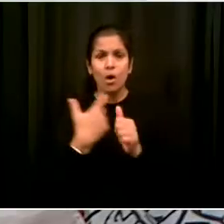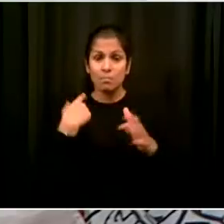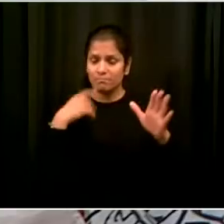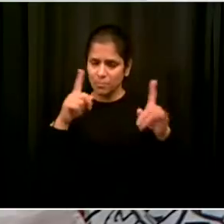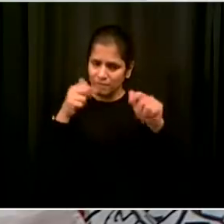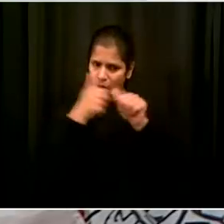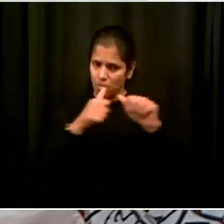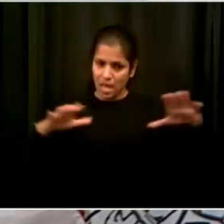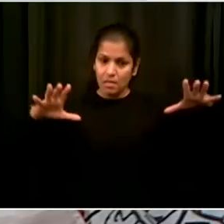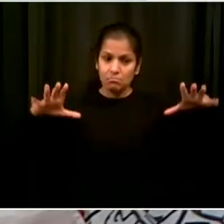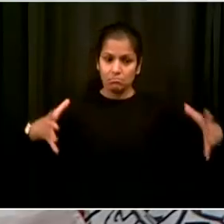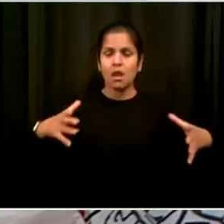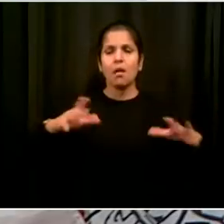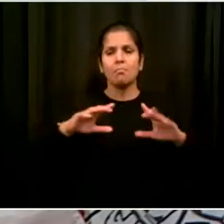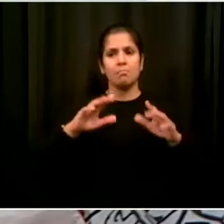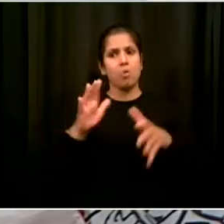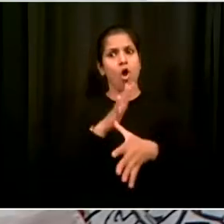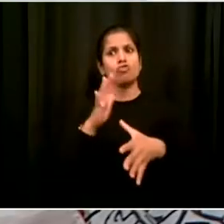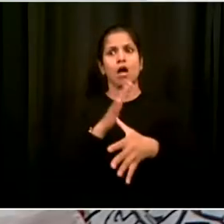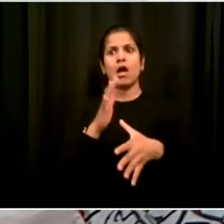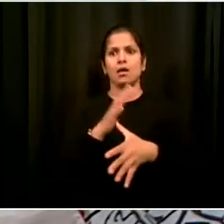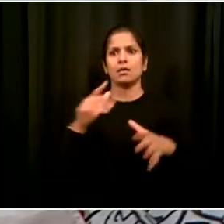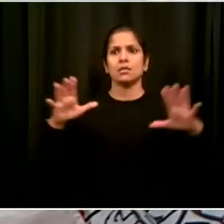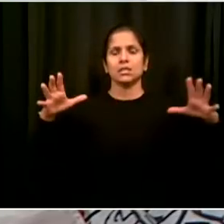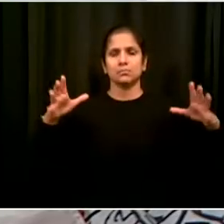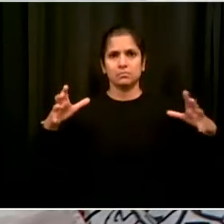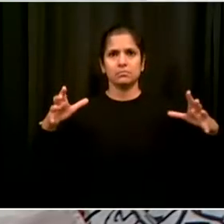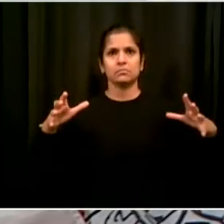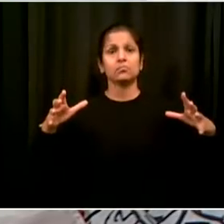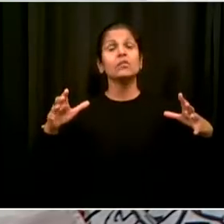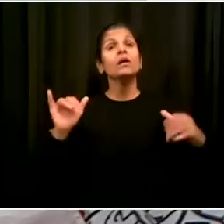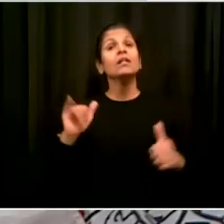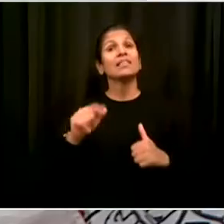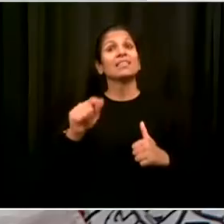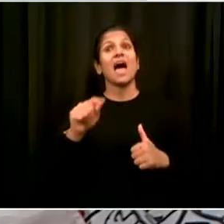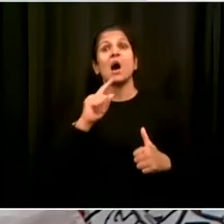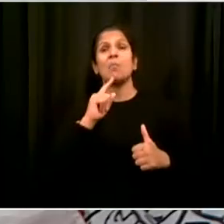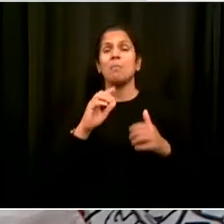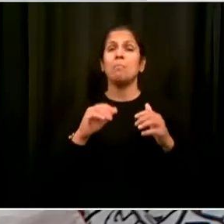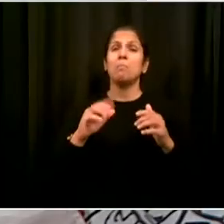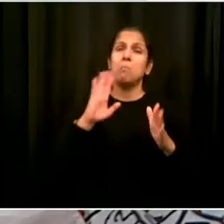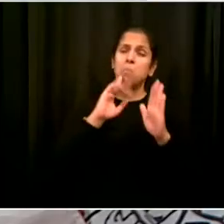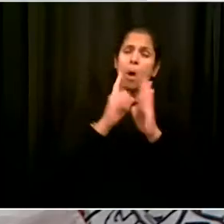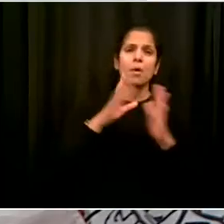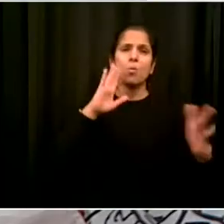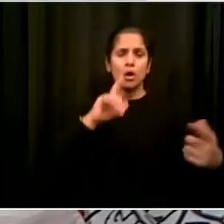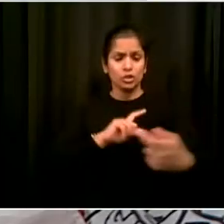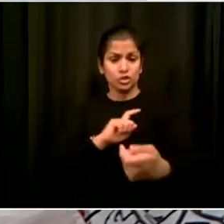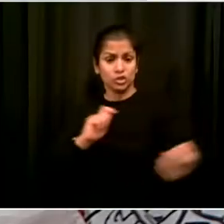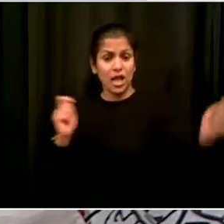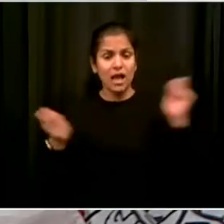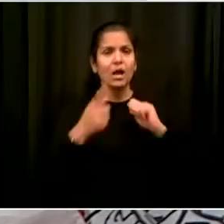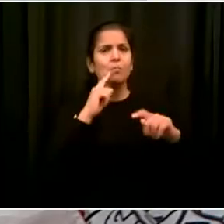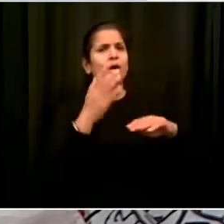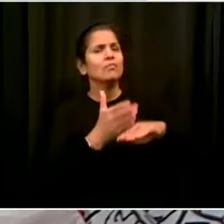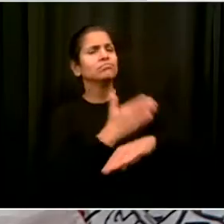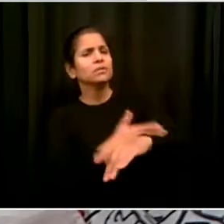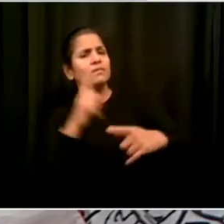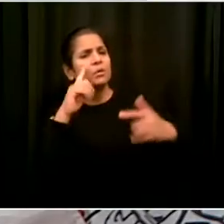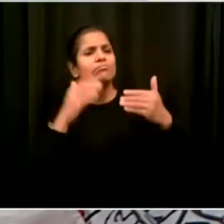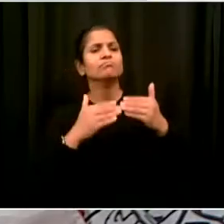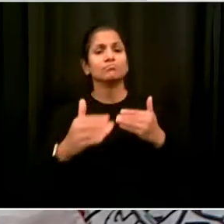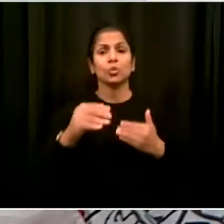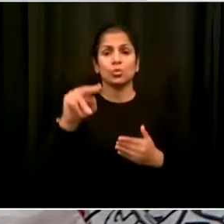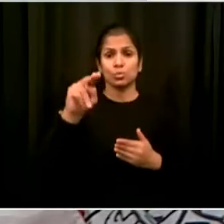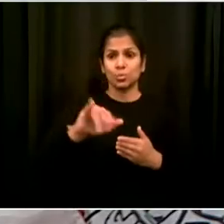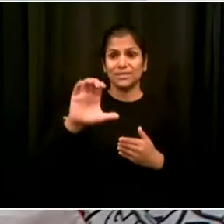York City, but it's also a beginning of something bigger. It's a beginning of the recovery and rebirth of New York City. And